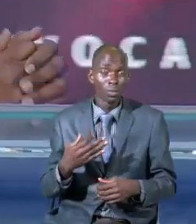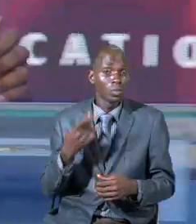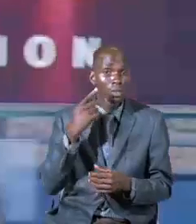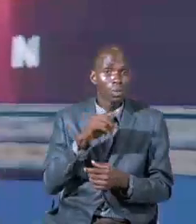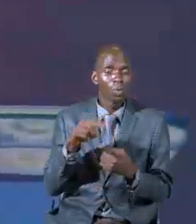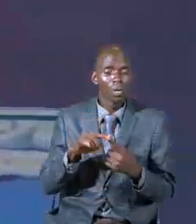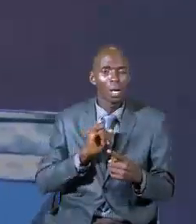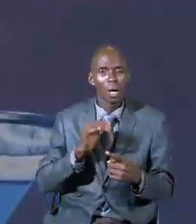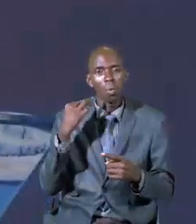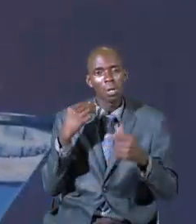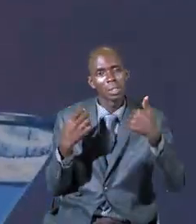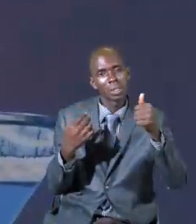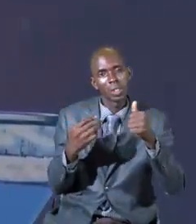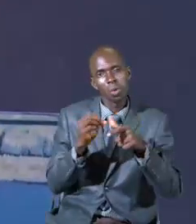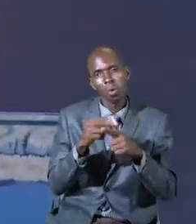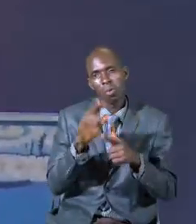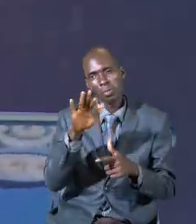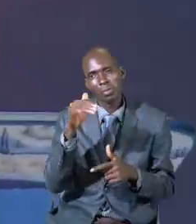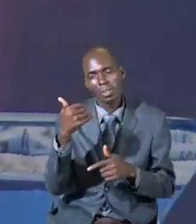the prodigals